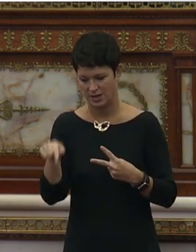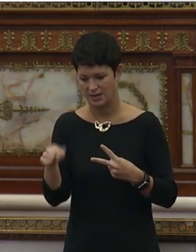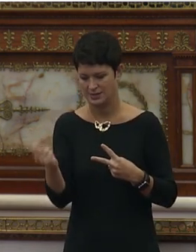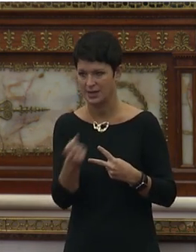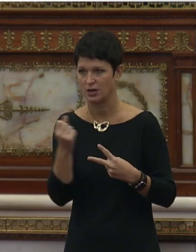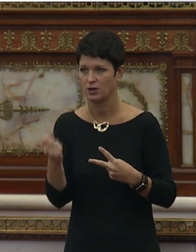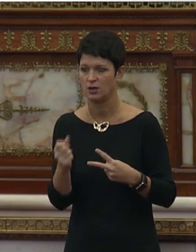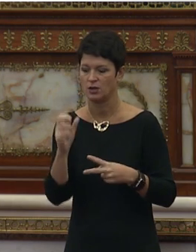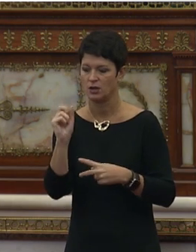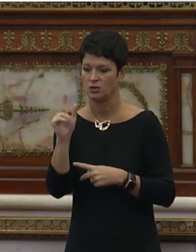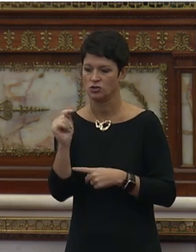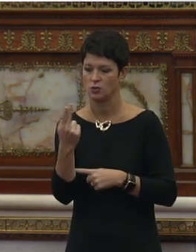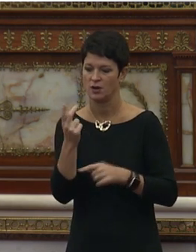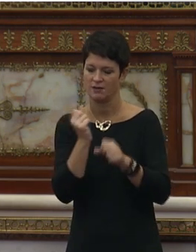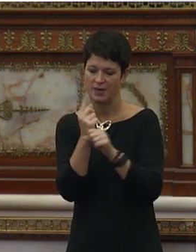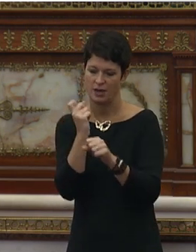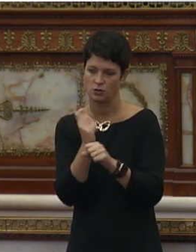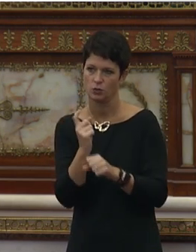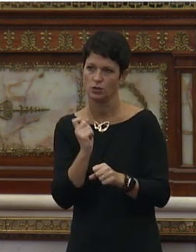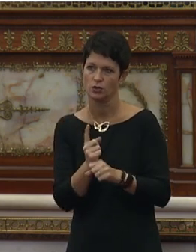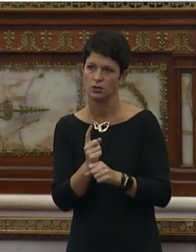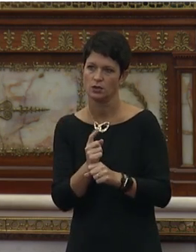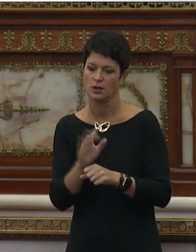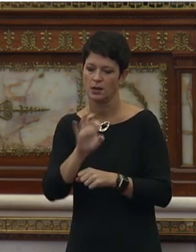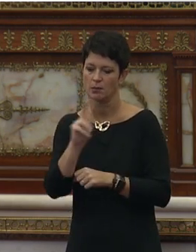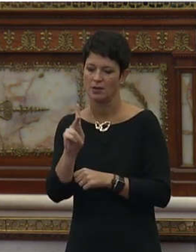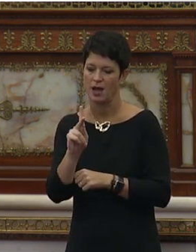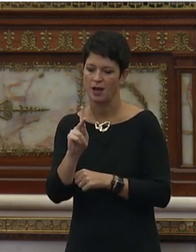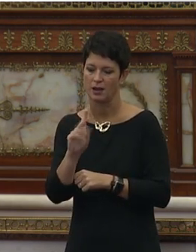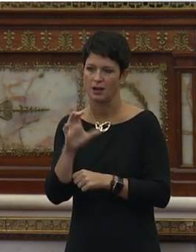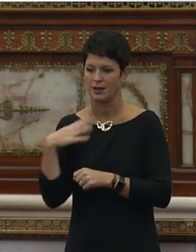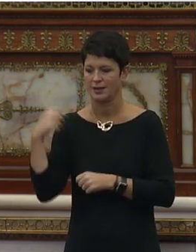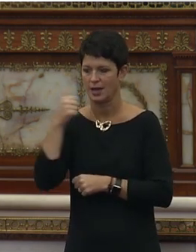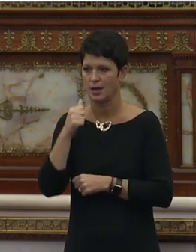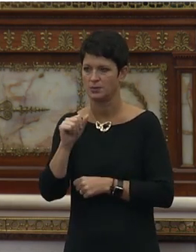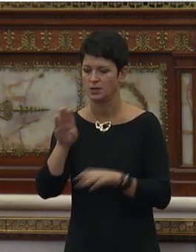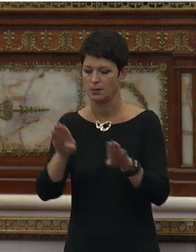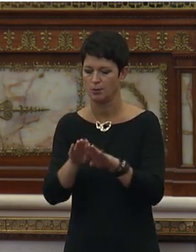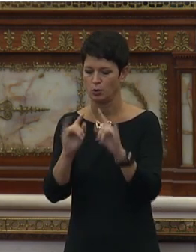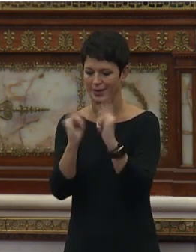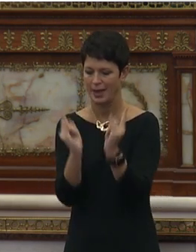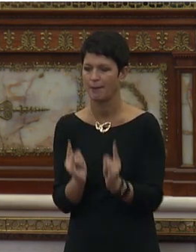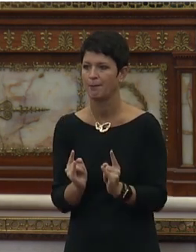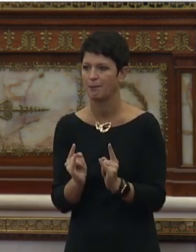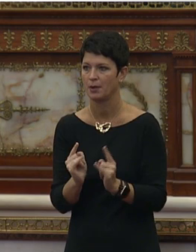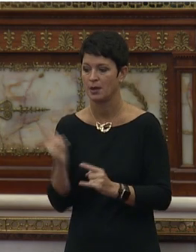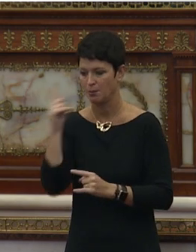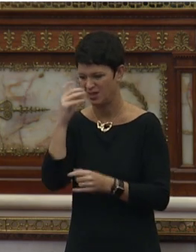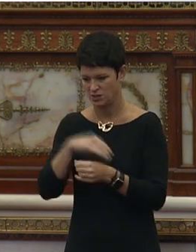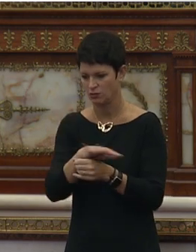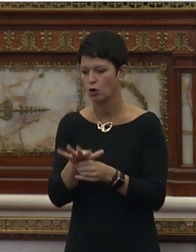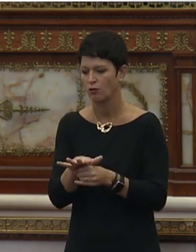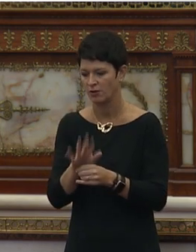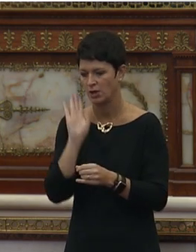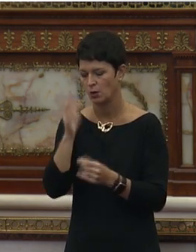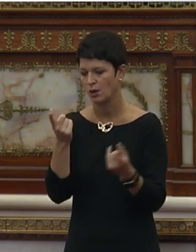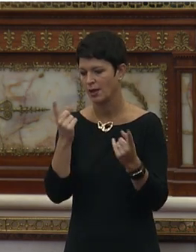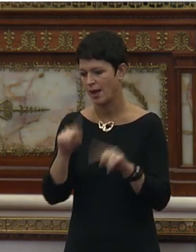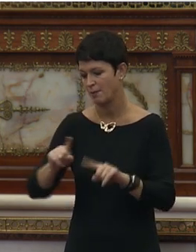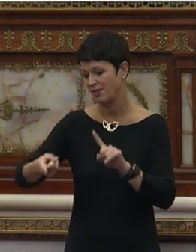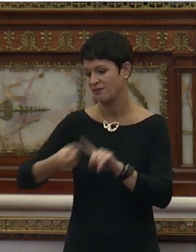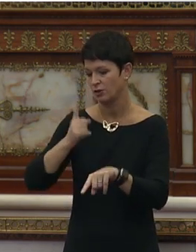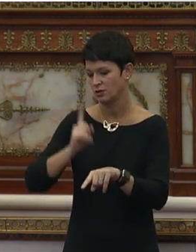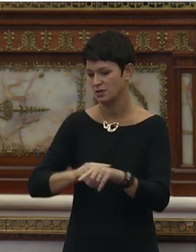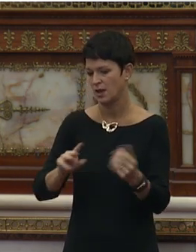It is the 12th annual Block Captains Boot Camp. Due to COVID, this will be our